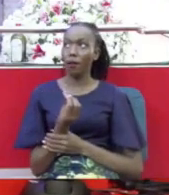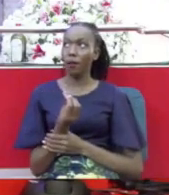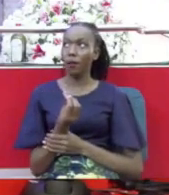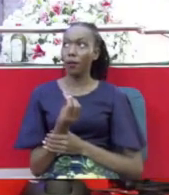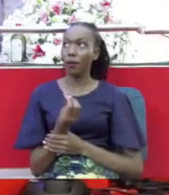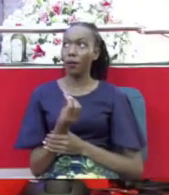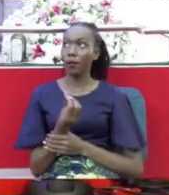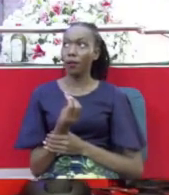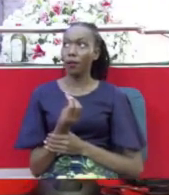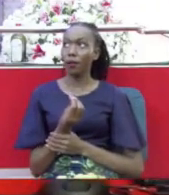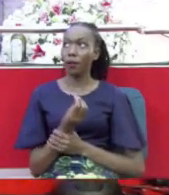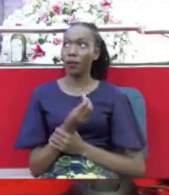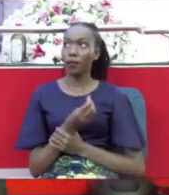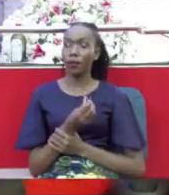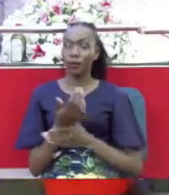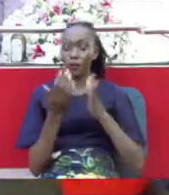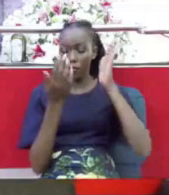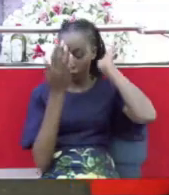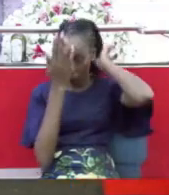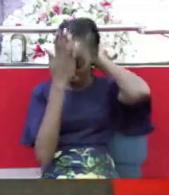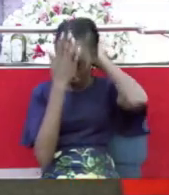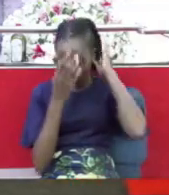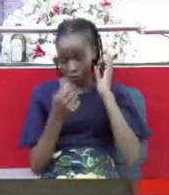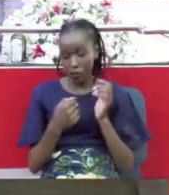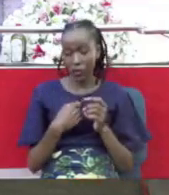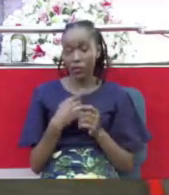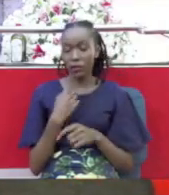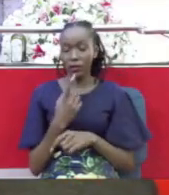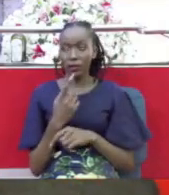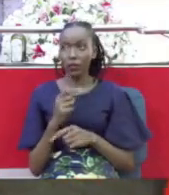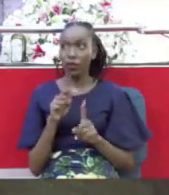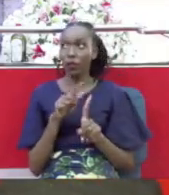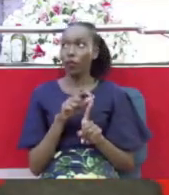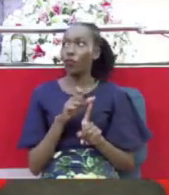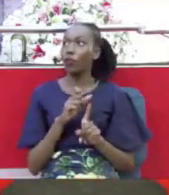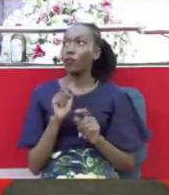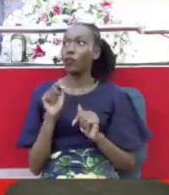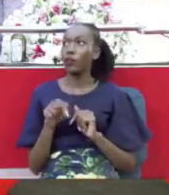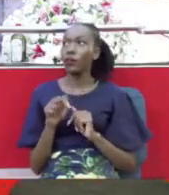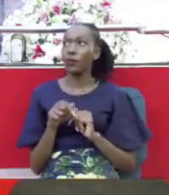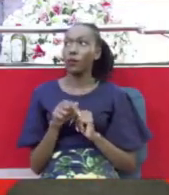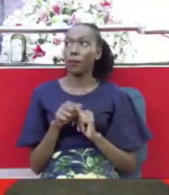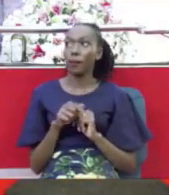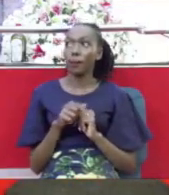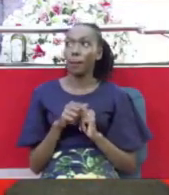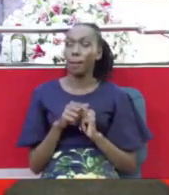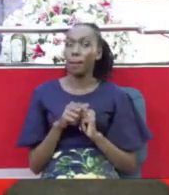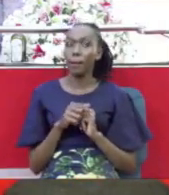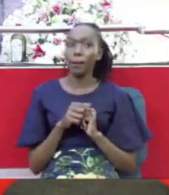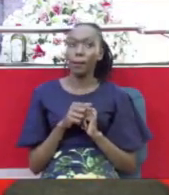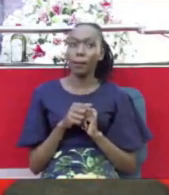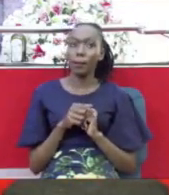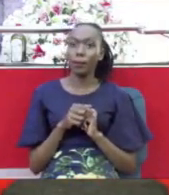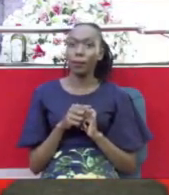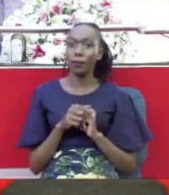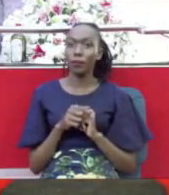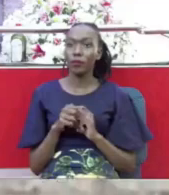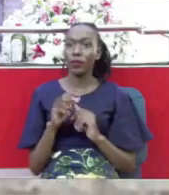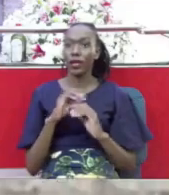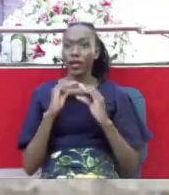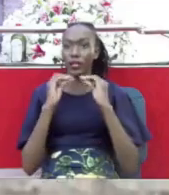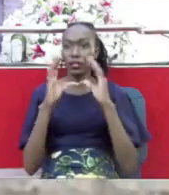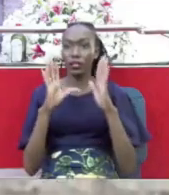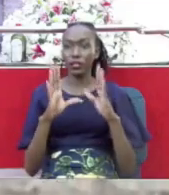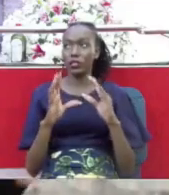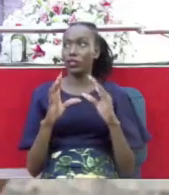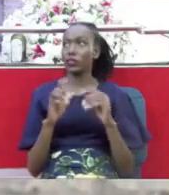Bishop, I should say this now from here. Wacha ni seme nikiwa hapa askofu. I teach public speaking, eh? Nafundisha kuongea kwa